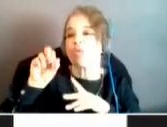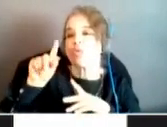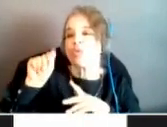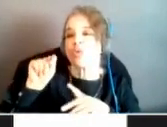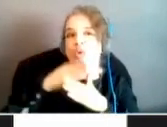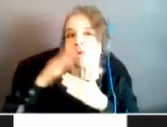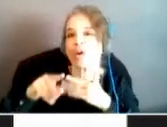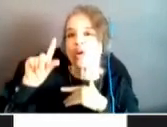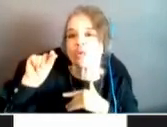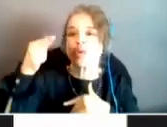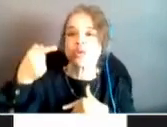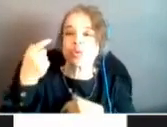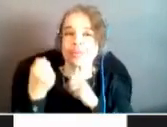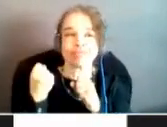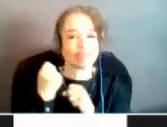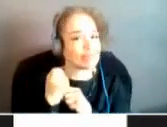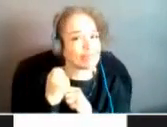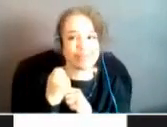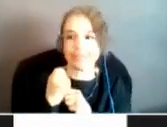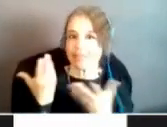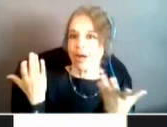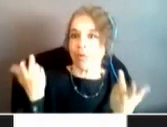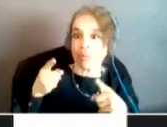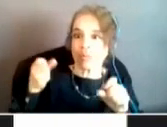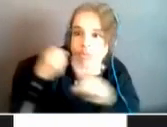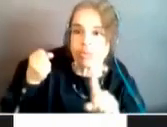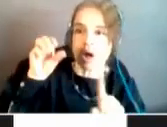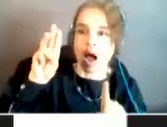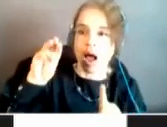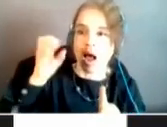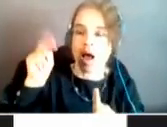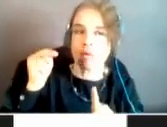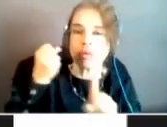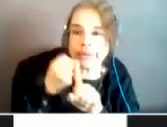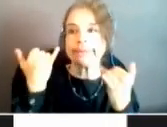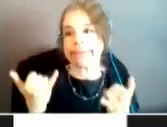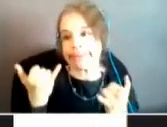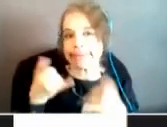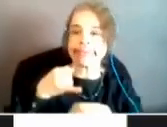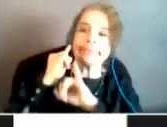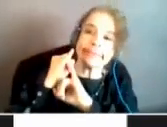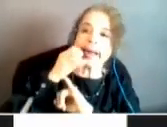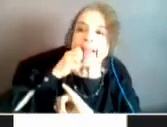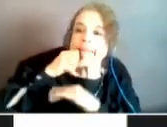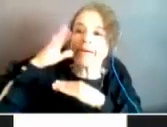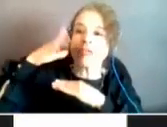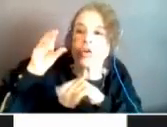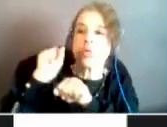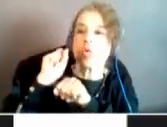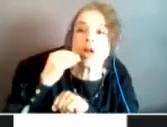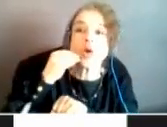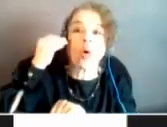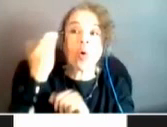2021. And then the Omicron variant hit. And so now Institute on Aging has us working from home